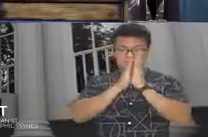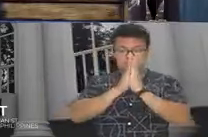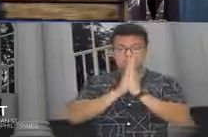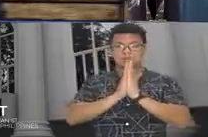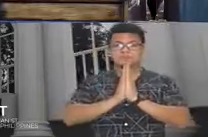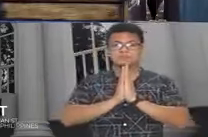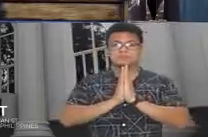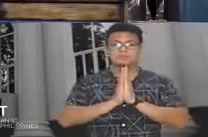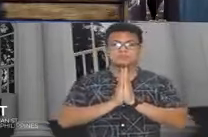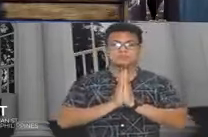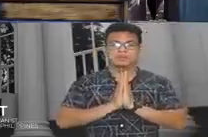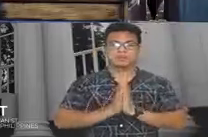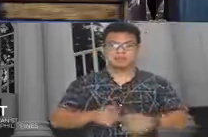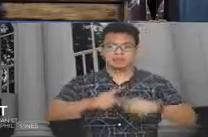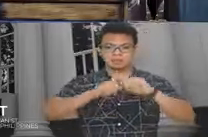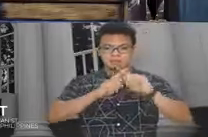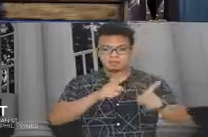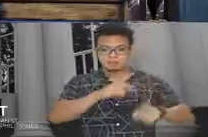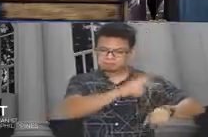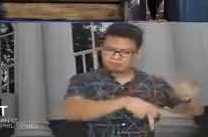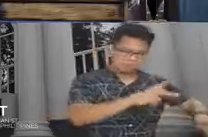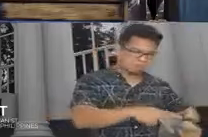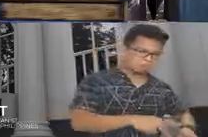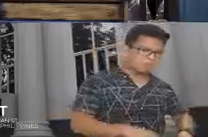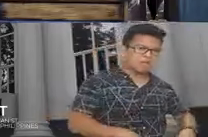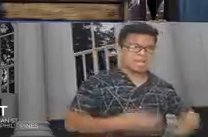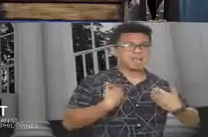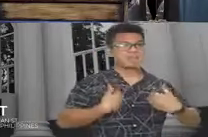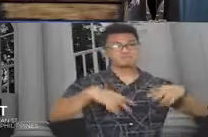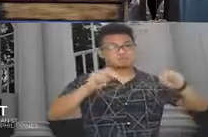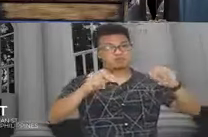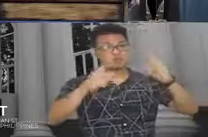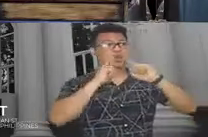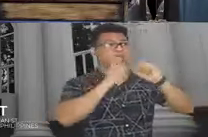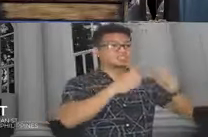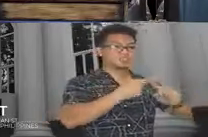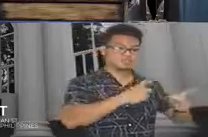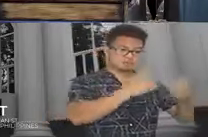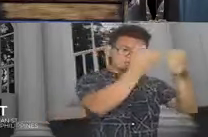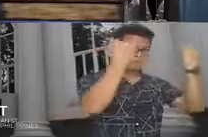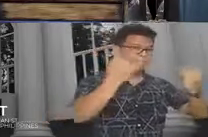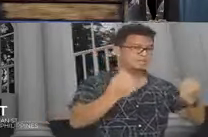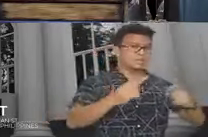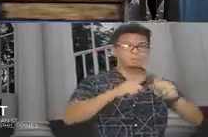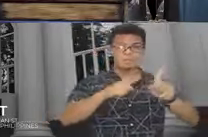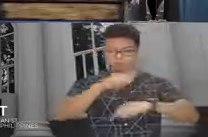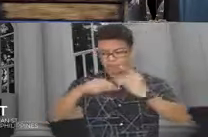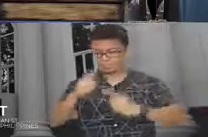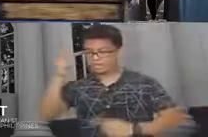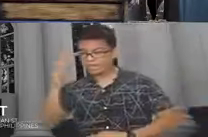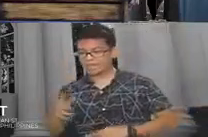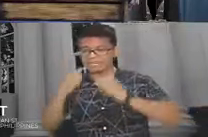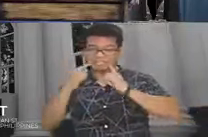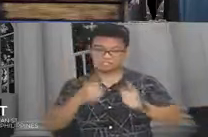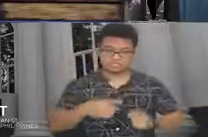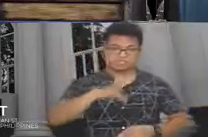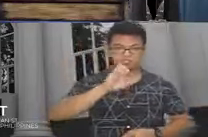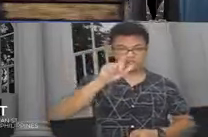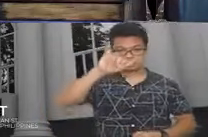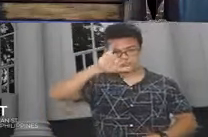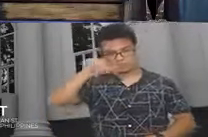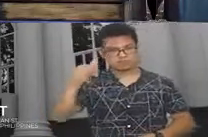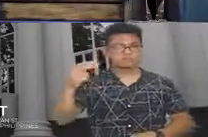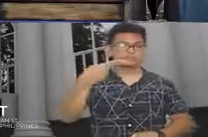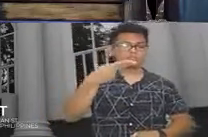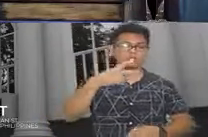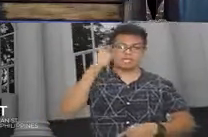loud as they can to the fake that, but they had no answer. But when God answered